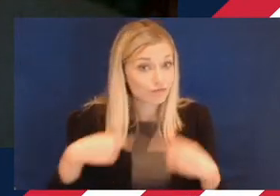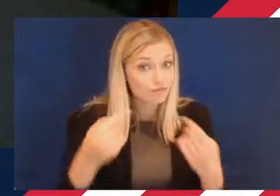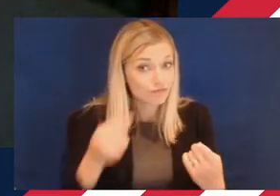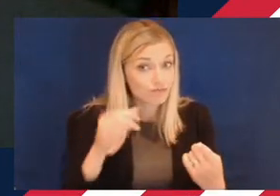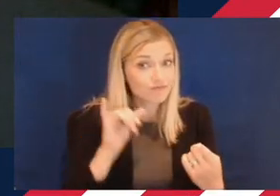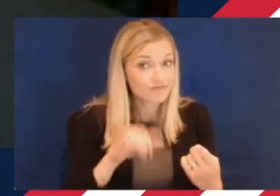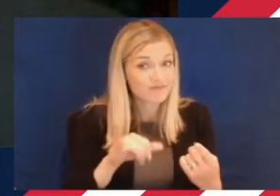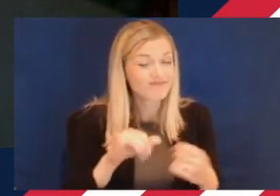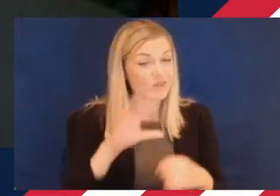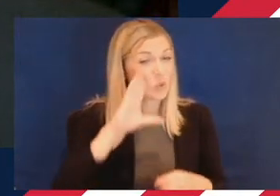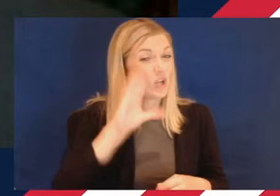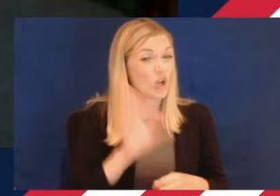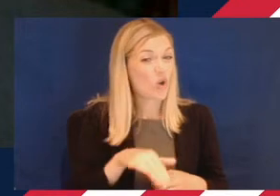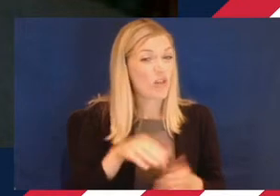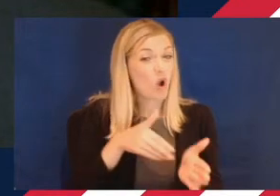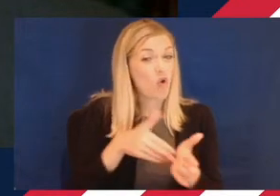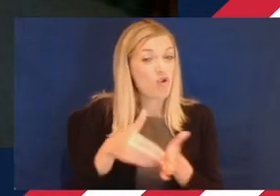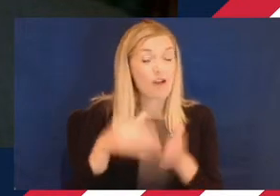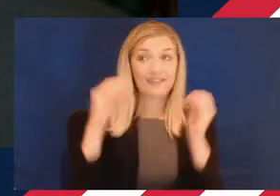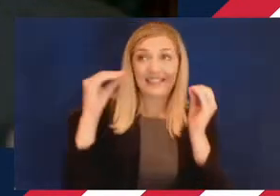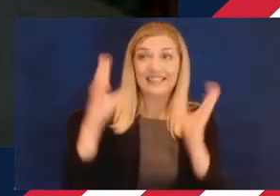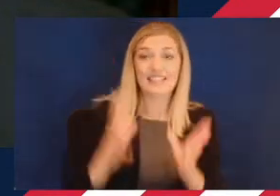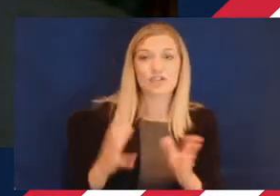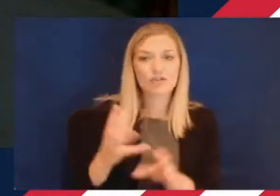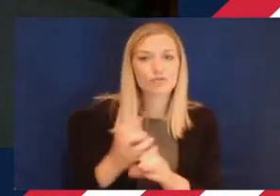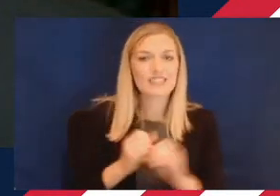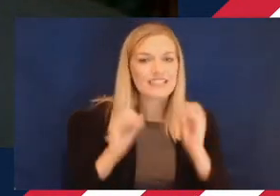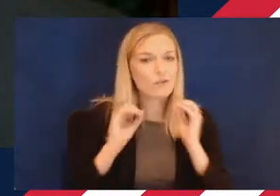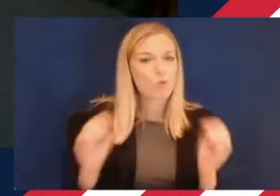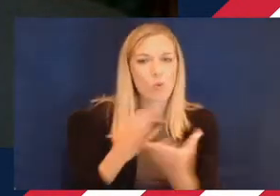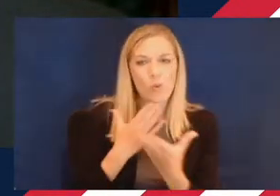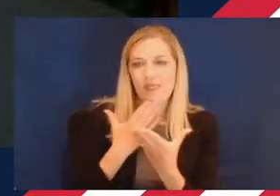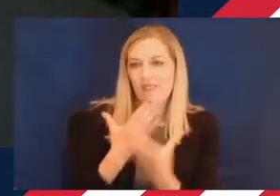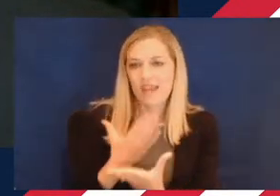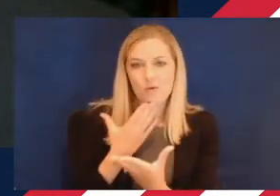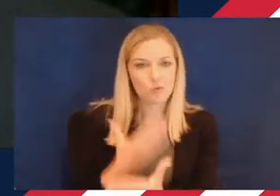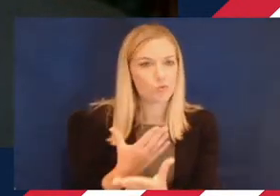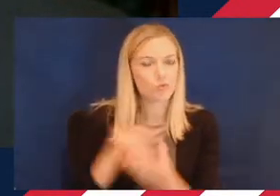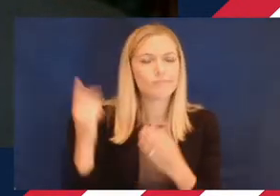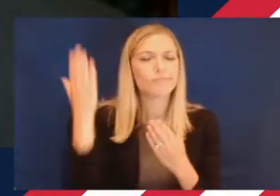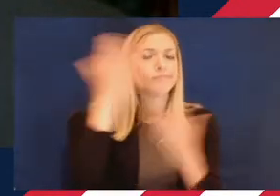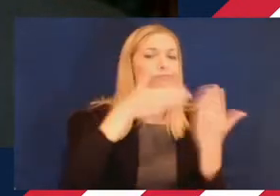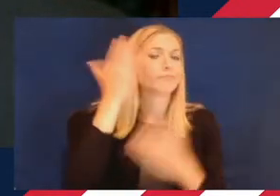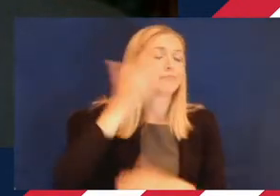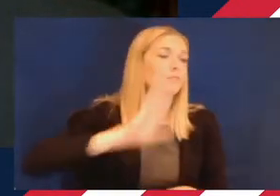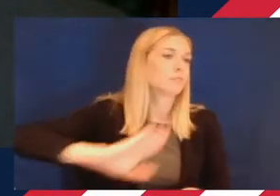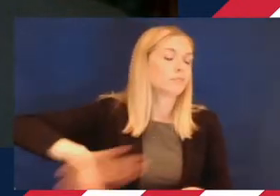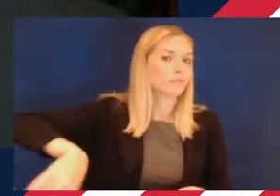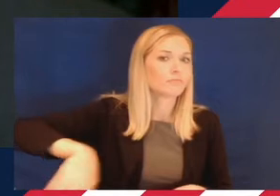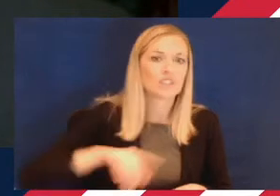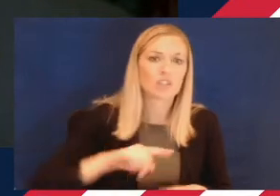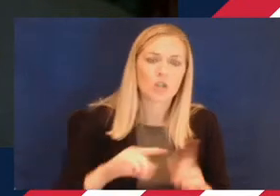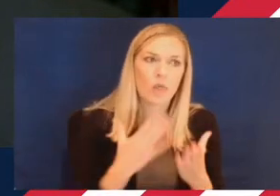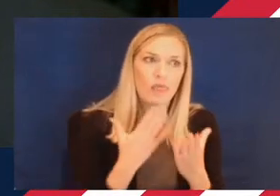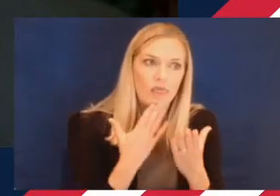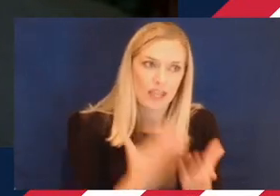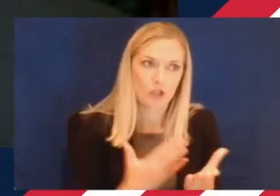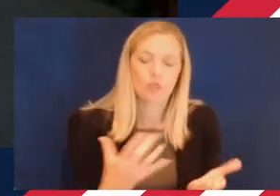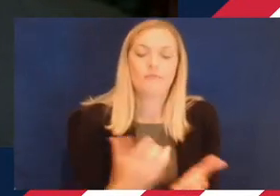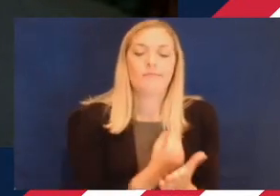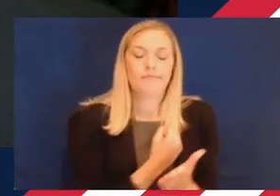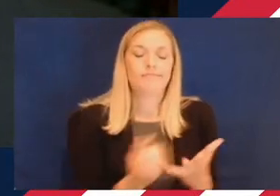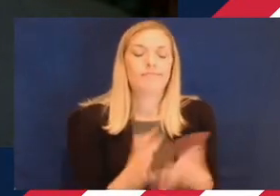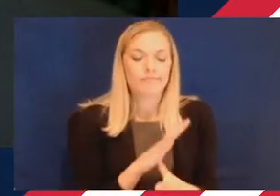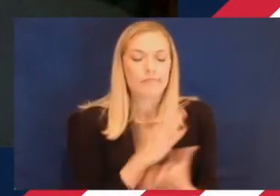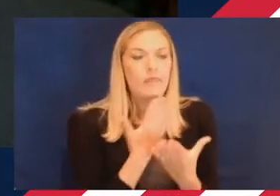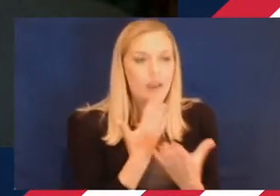So again, thank you for what you're doing. As Chair and Mayor Bottoms mentioned,